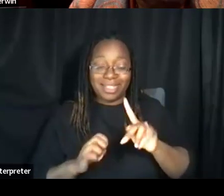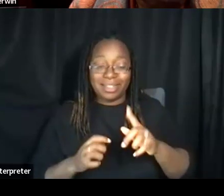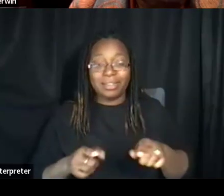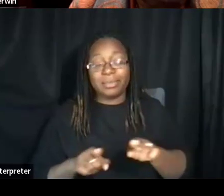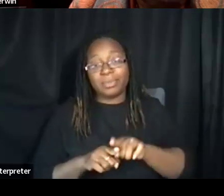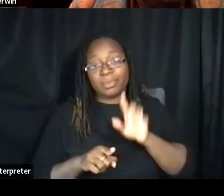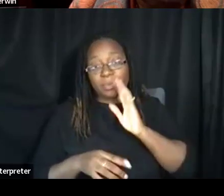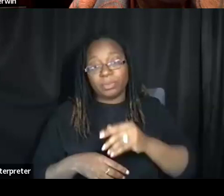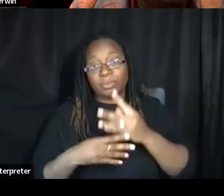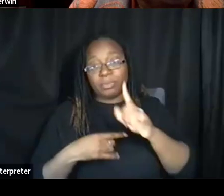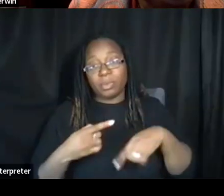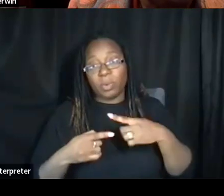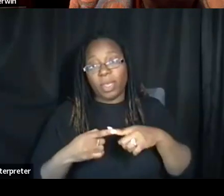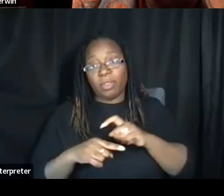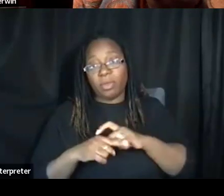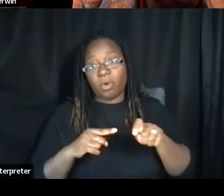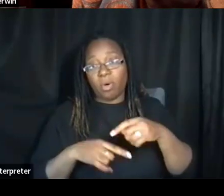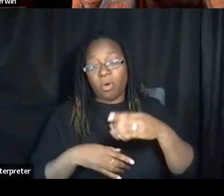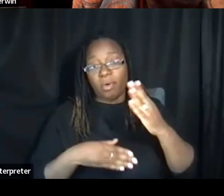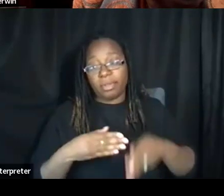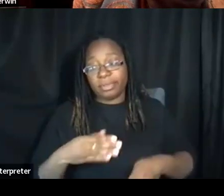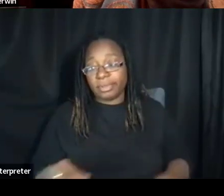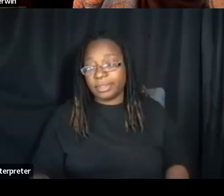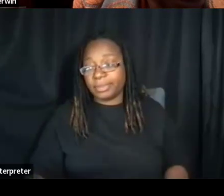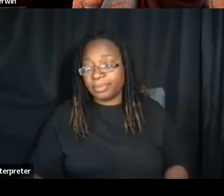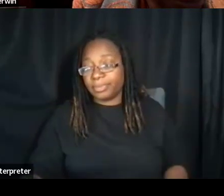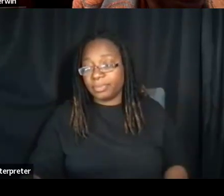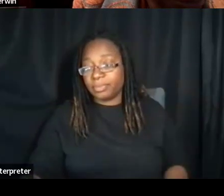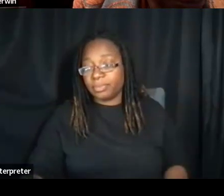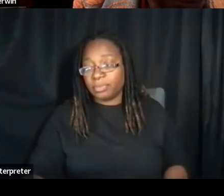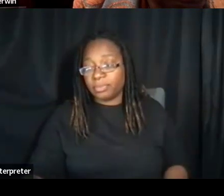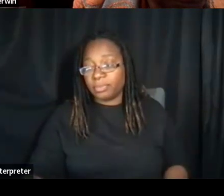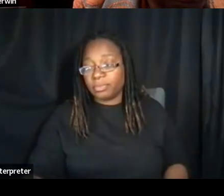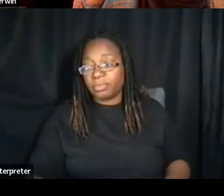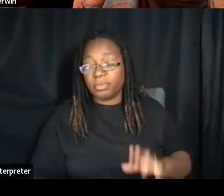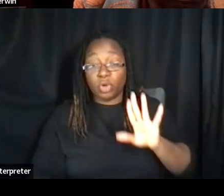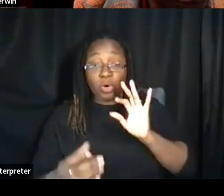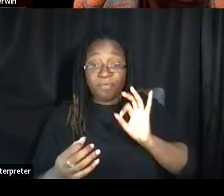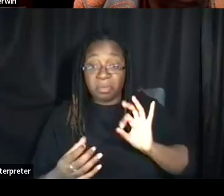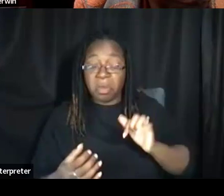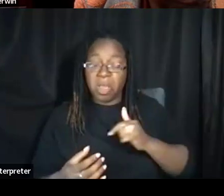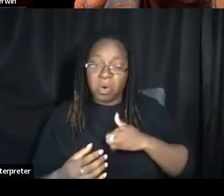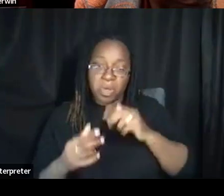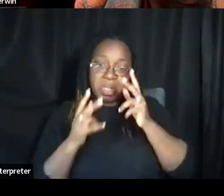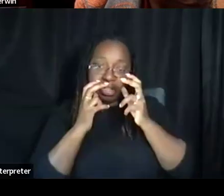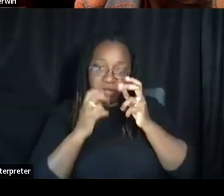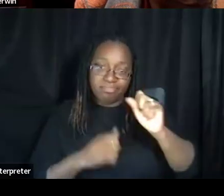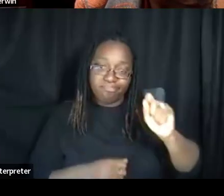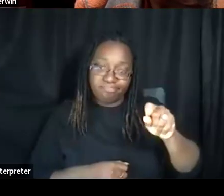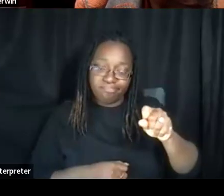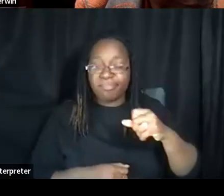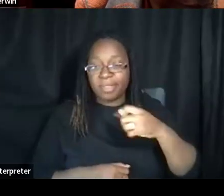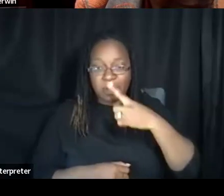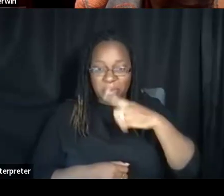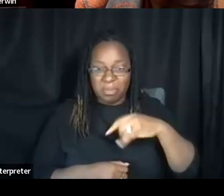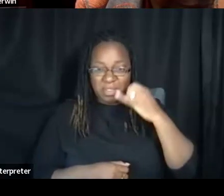up when we end this call. We do listen to your feedback, so please, if you have a minute to